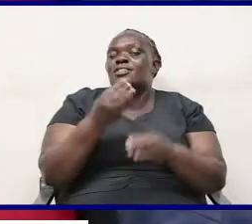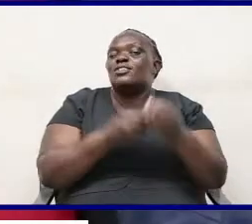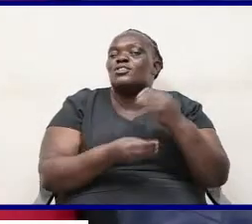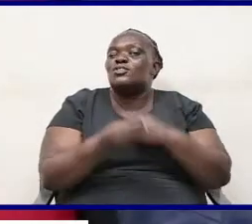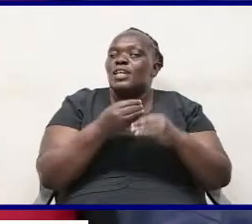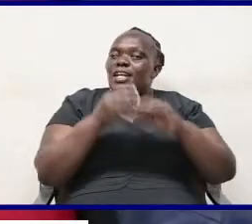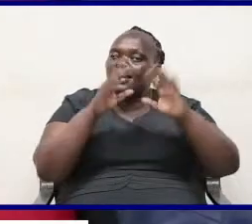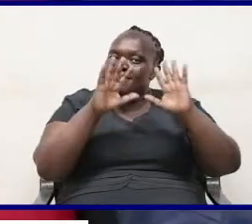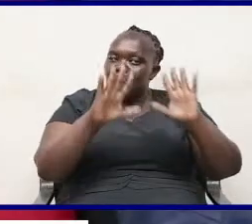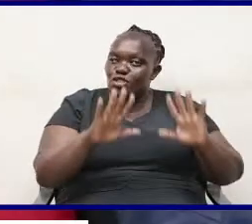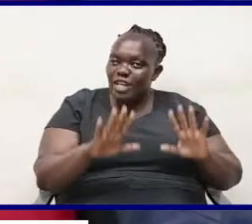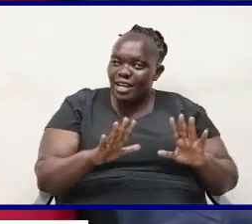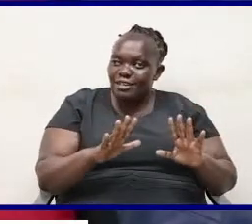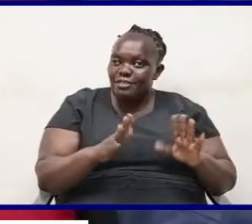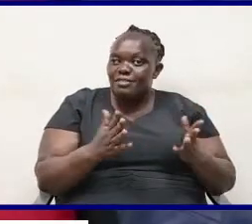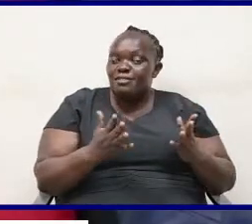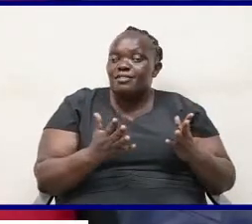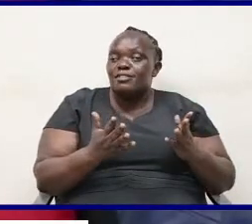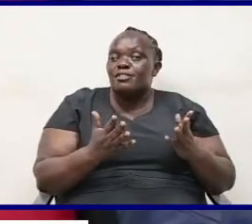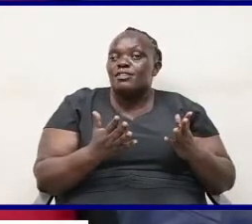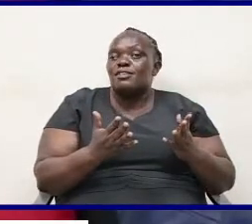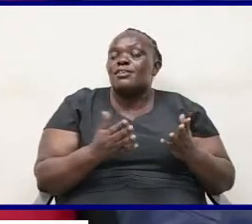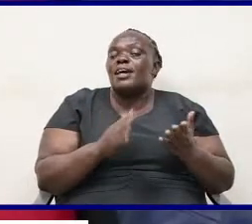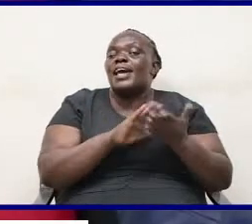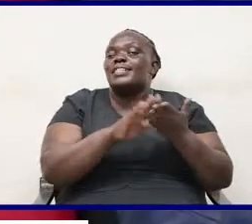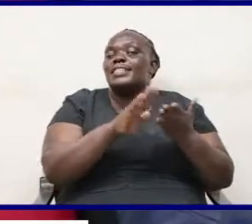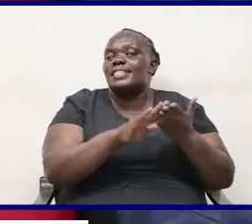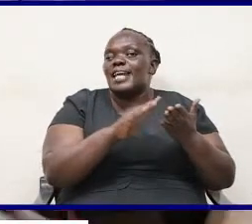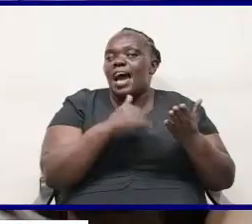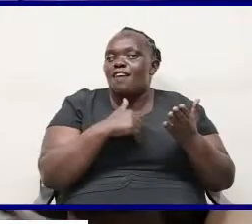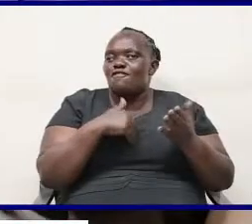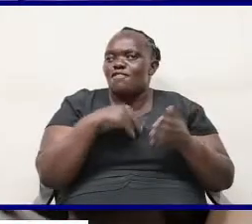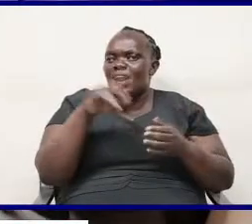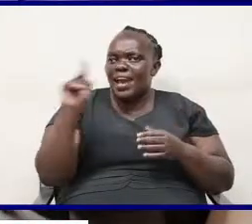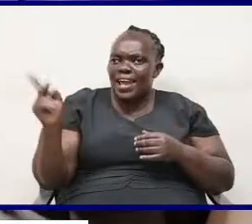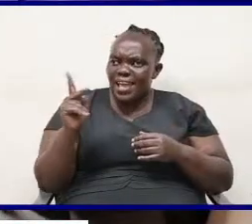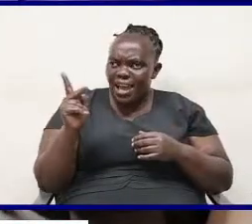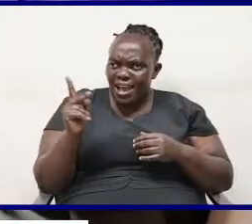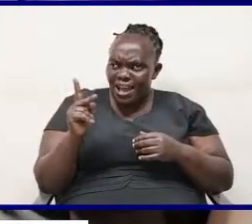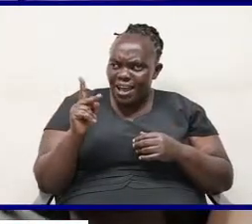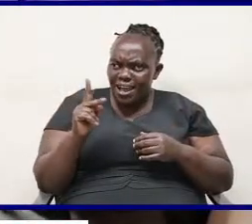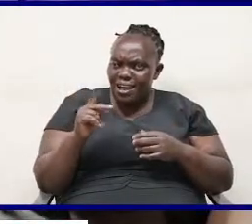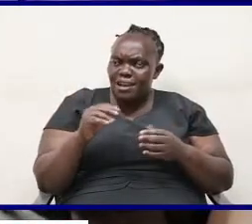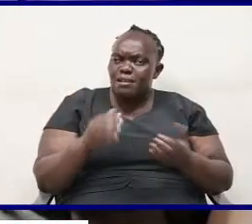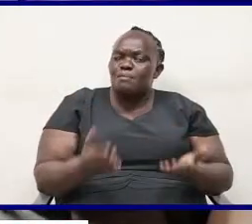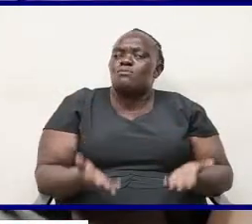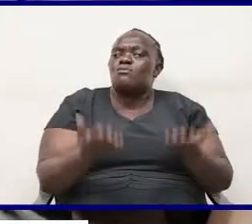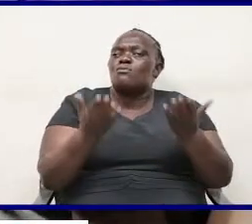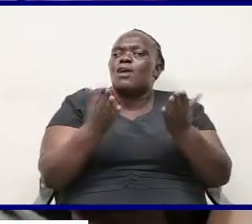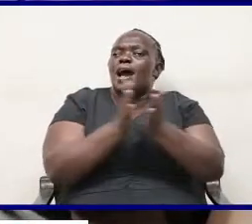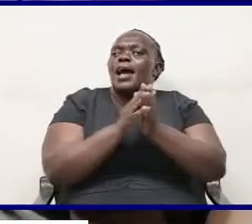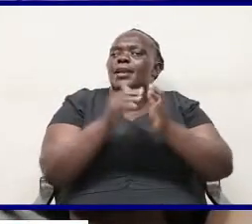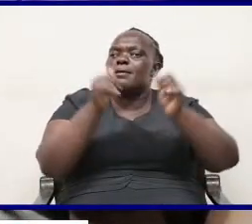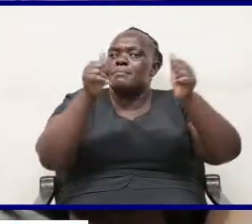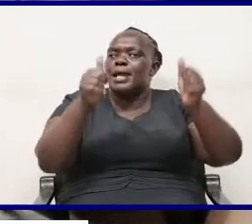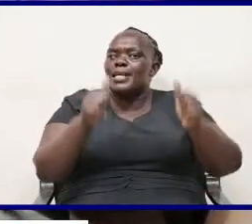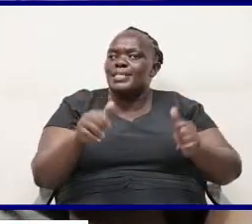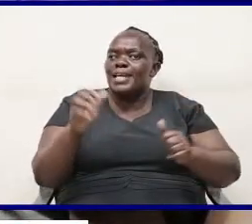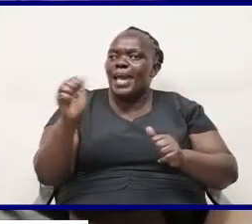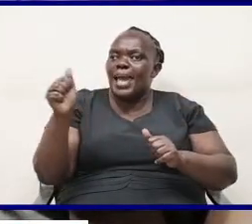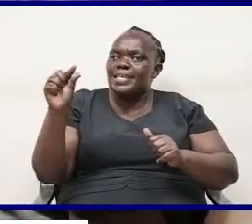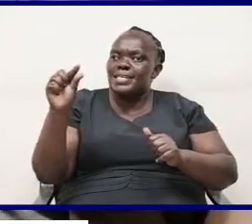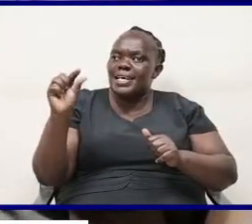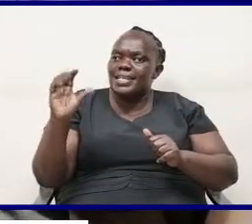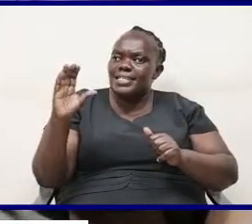trade matters? As I said, we have an agency, the Kenya Promotion and Branding Agency,